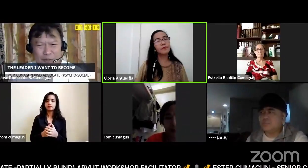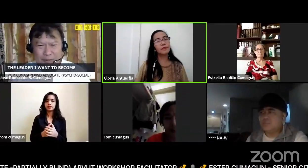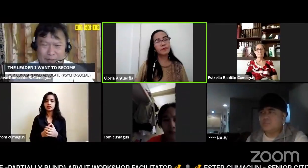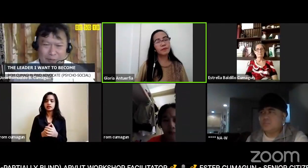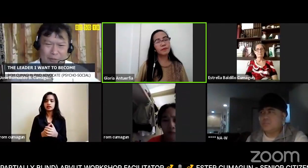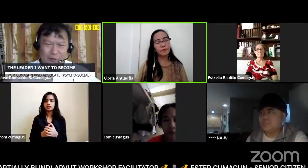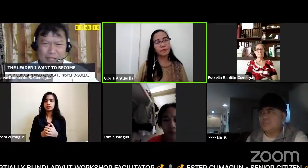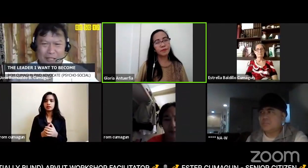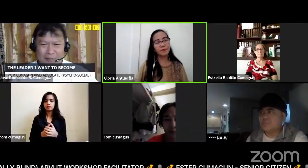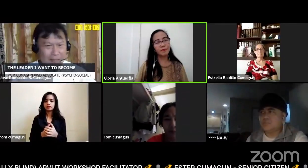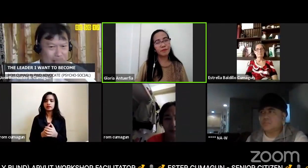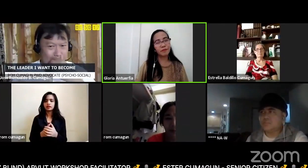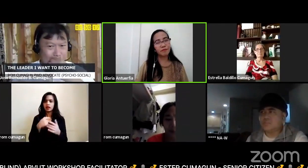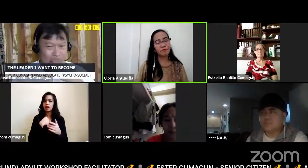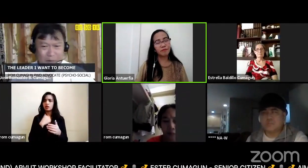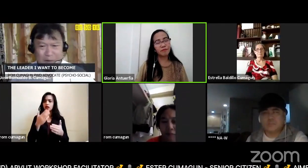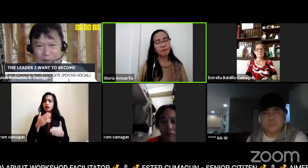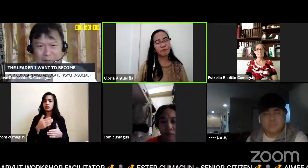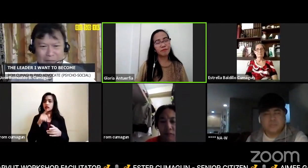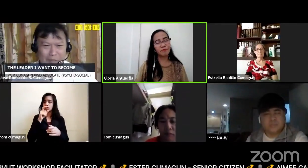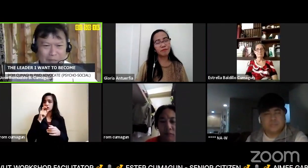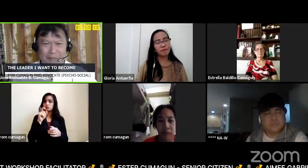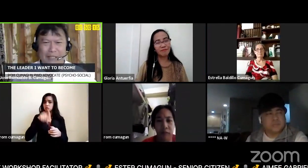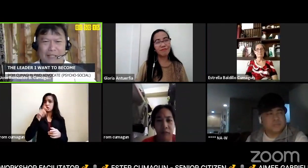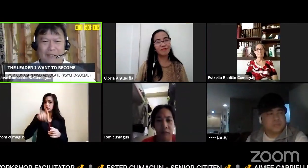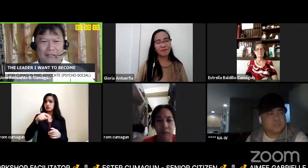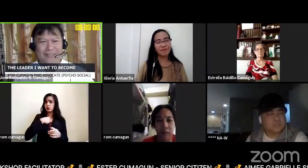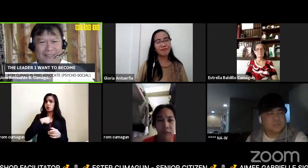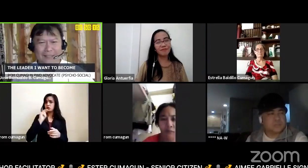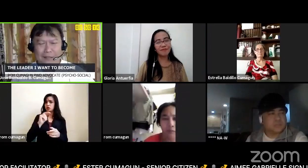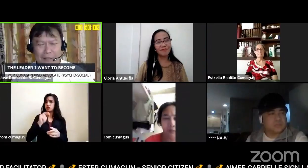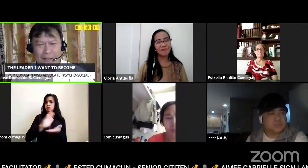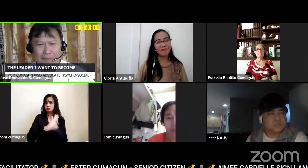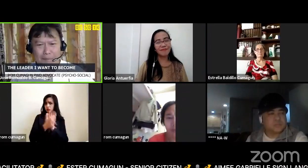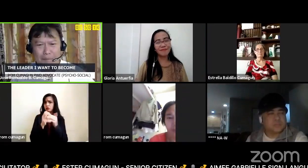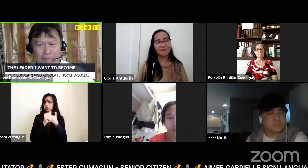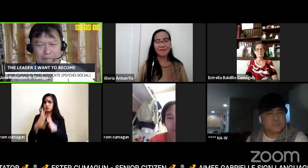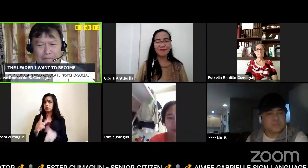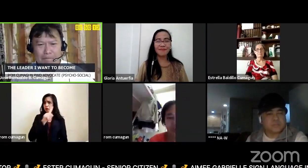Should you? Should you become a leader? Do you? Do you want to become a leader?